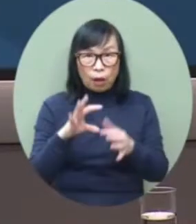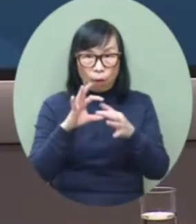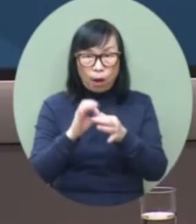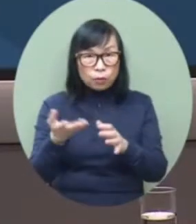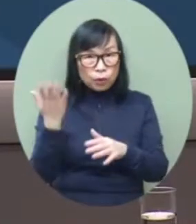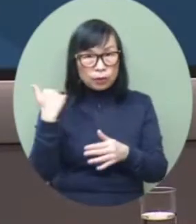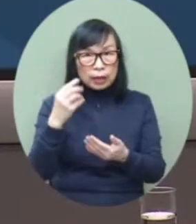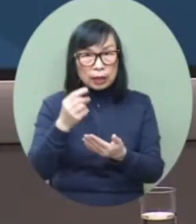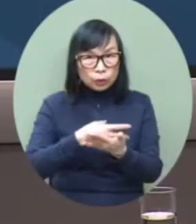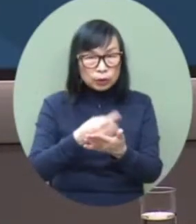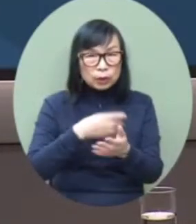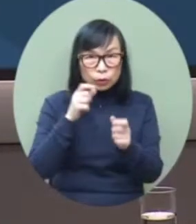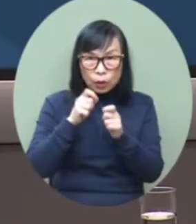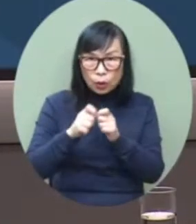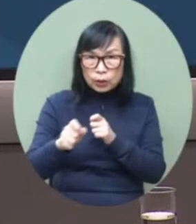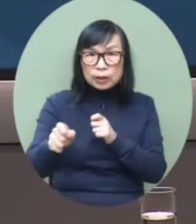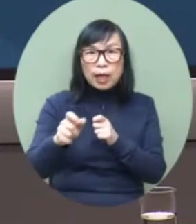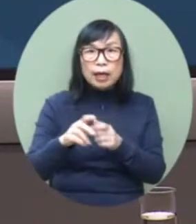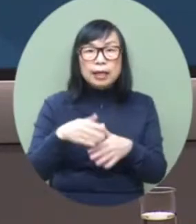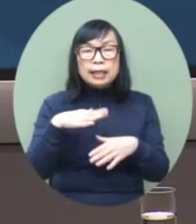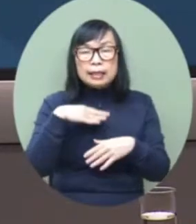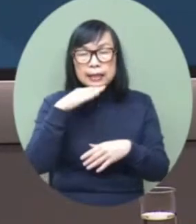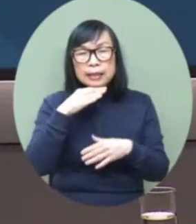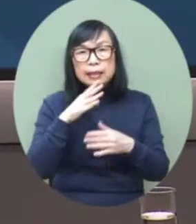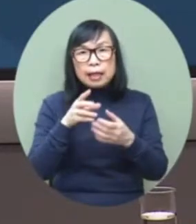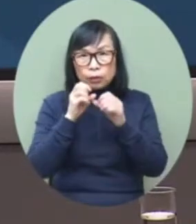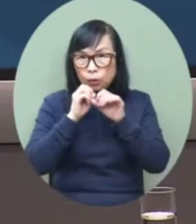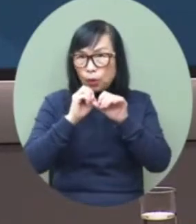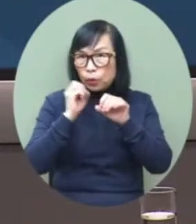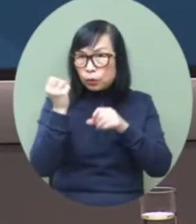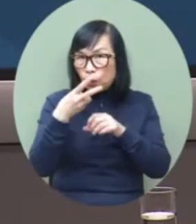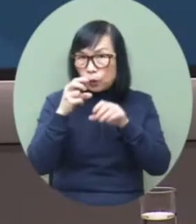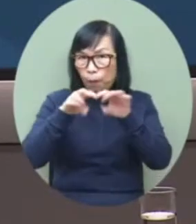and they can leave their home. And all the details